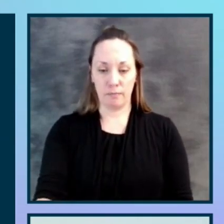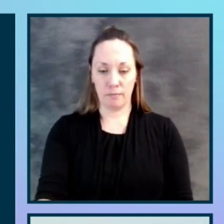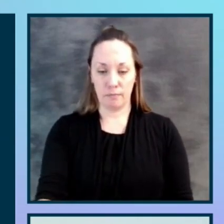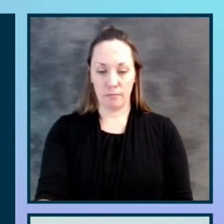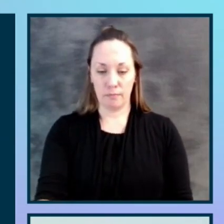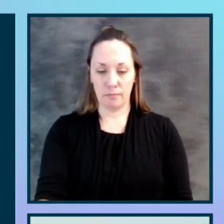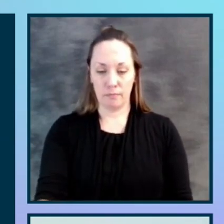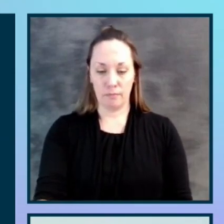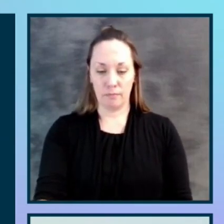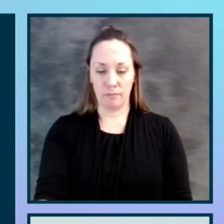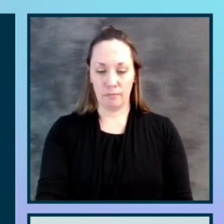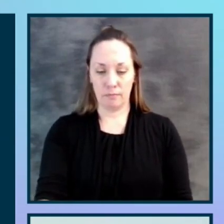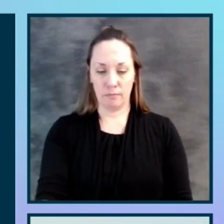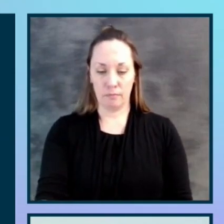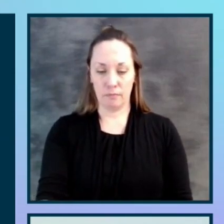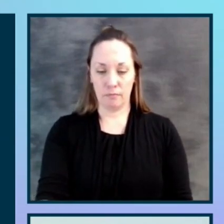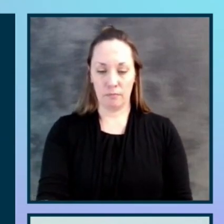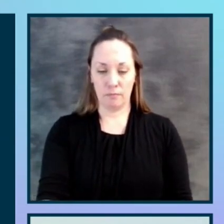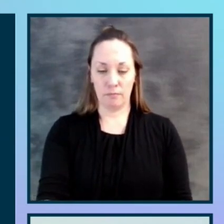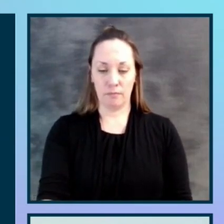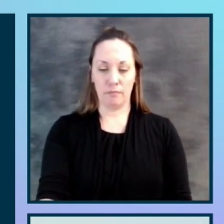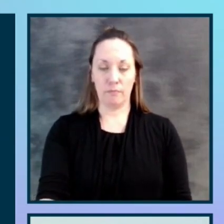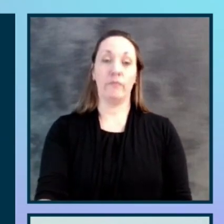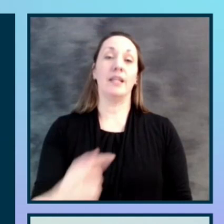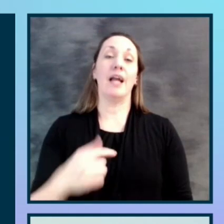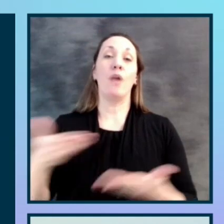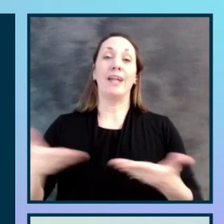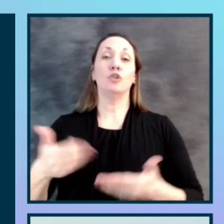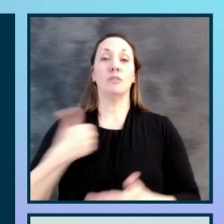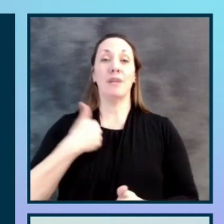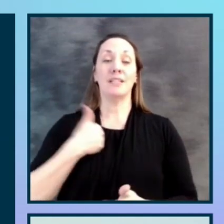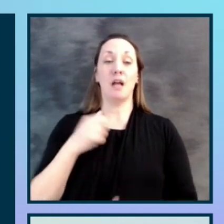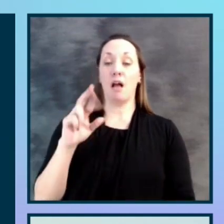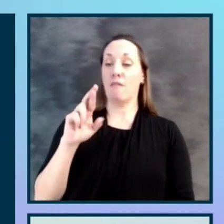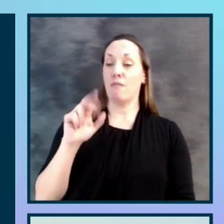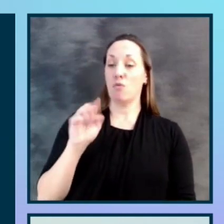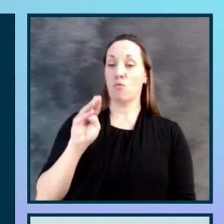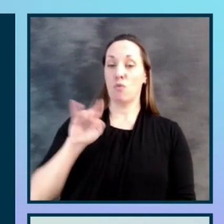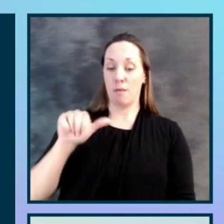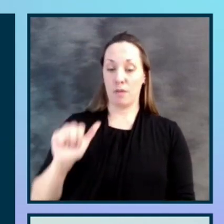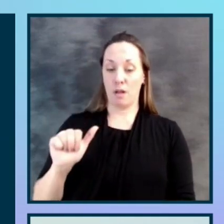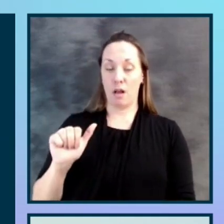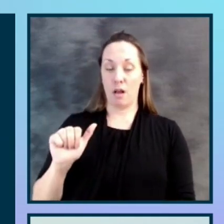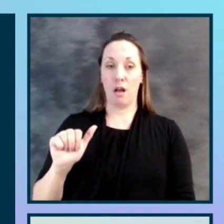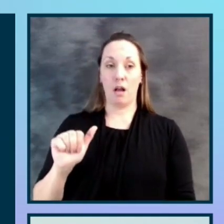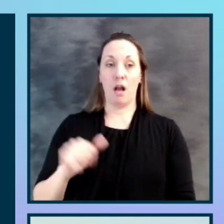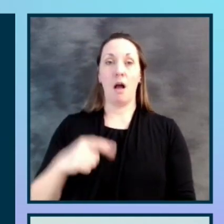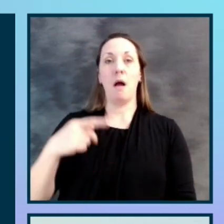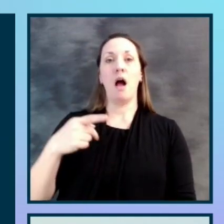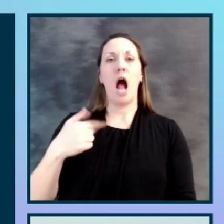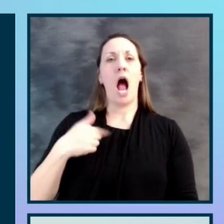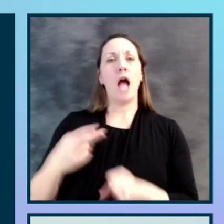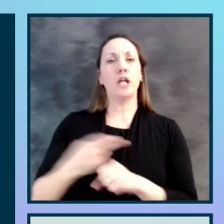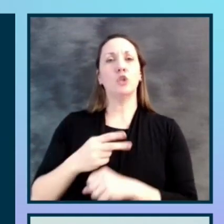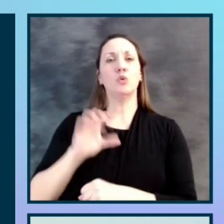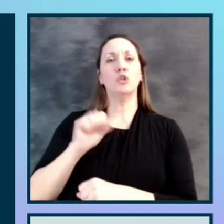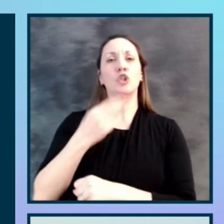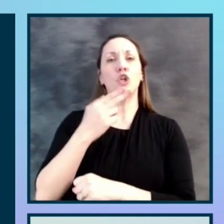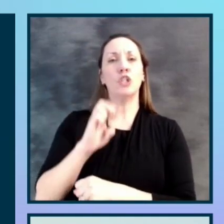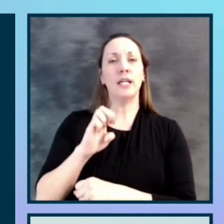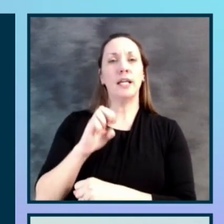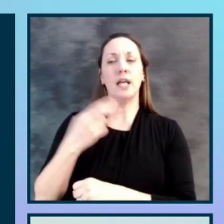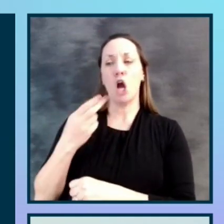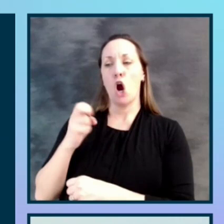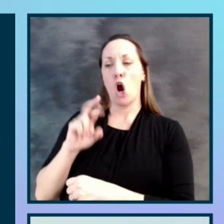I want to first introduce myself. I'm Ramya Ramaswamy. My pronouns are she, her, hers.